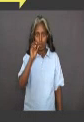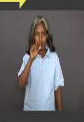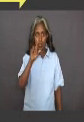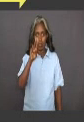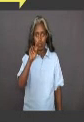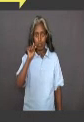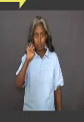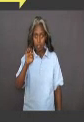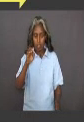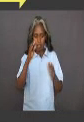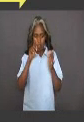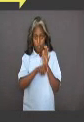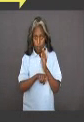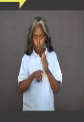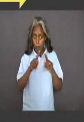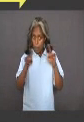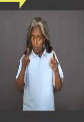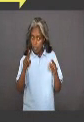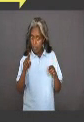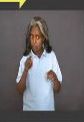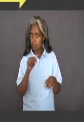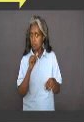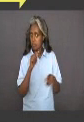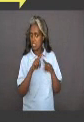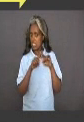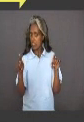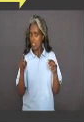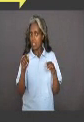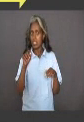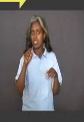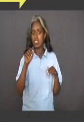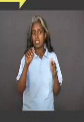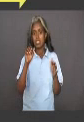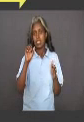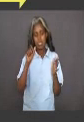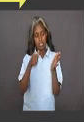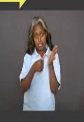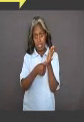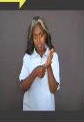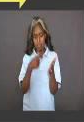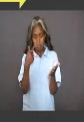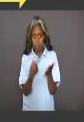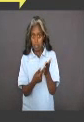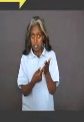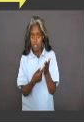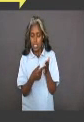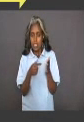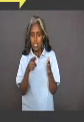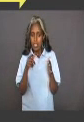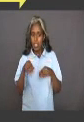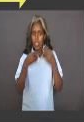may differ in sign. That is, while the given angle may